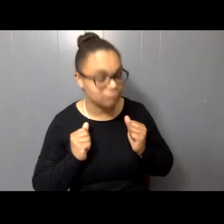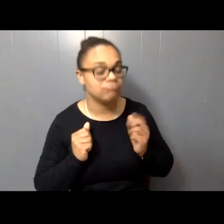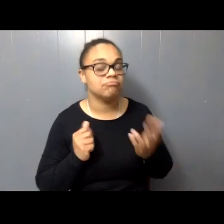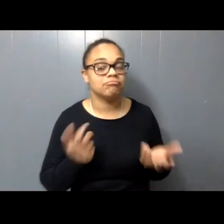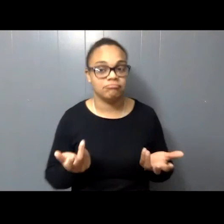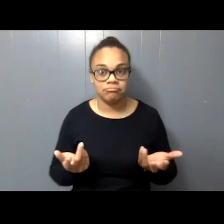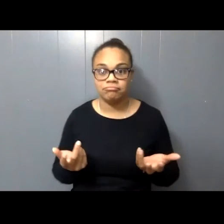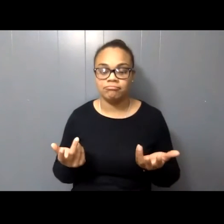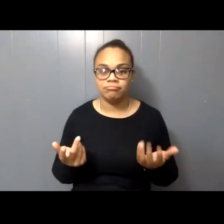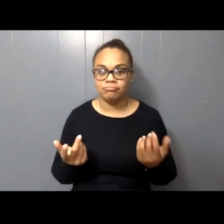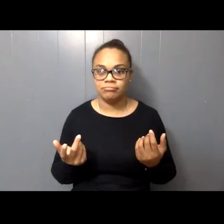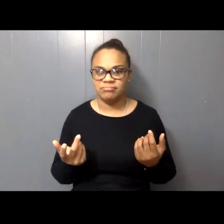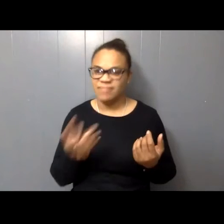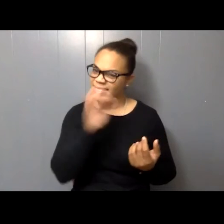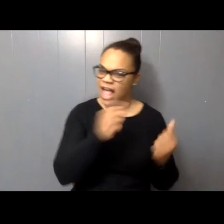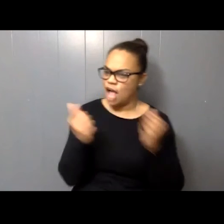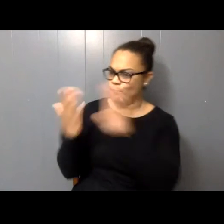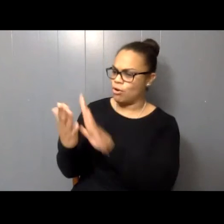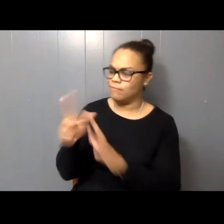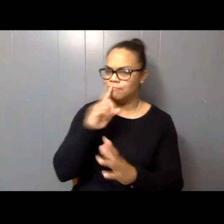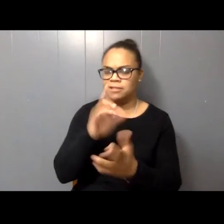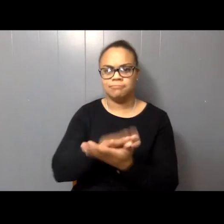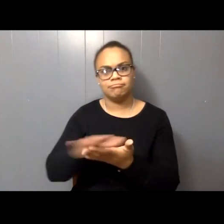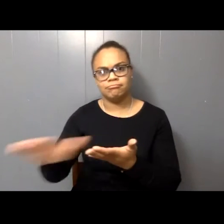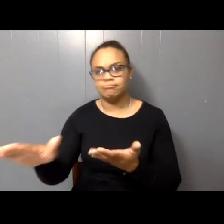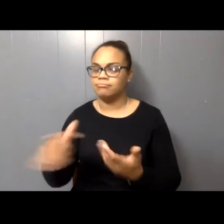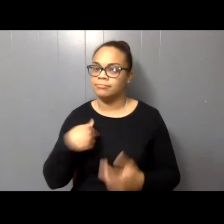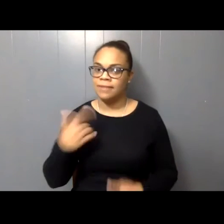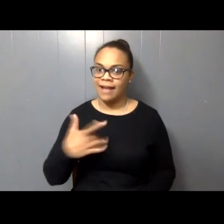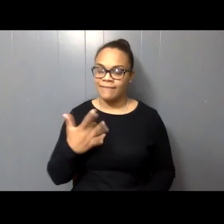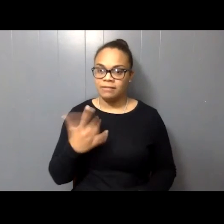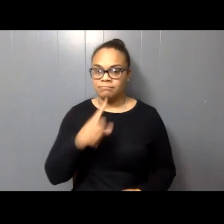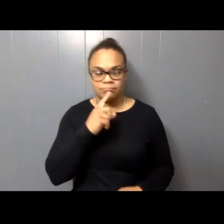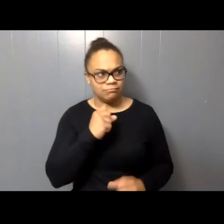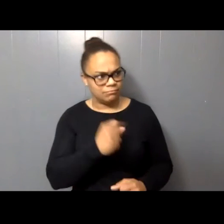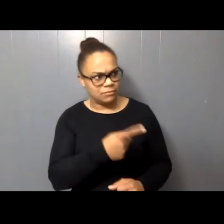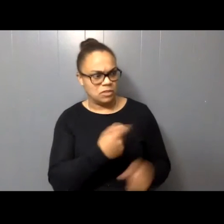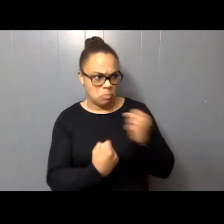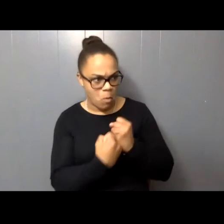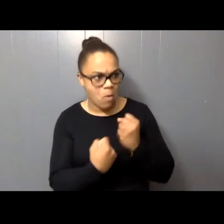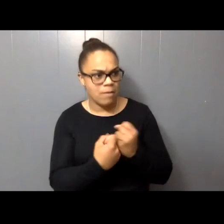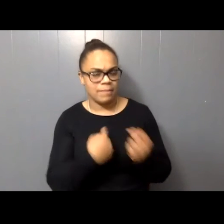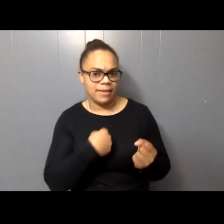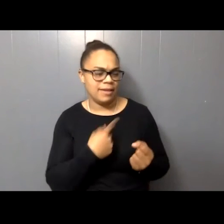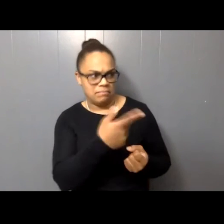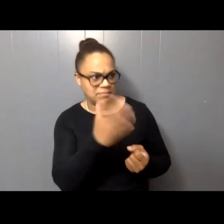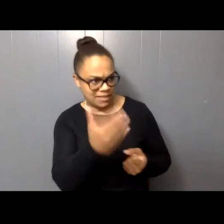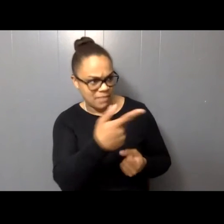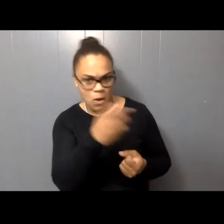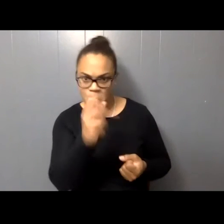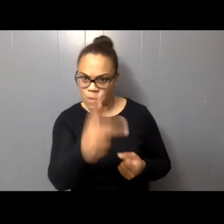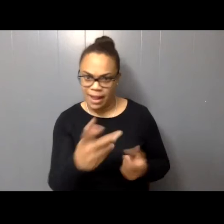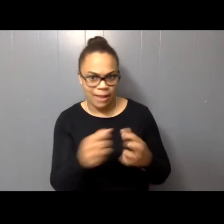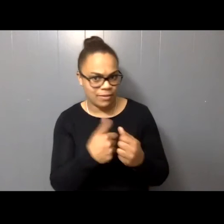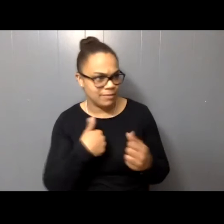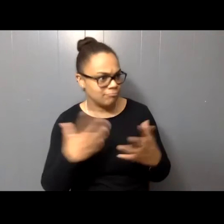feel really supported and as if like they were completely okay with it, you know. And I think that's a really good feeling to have when